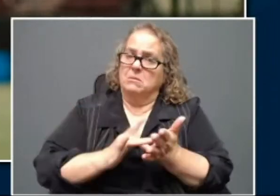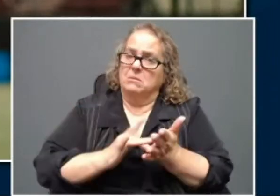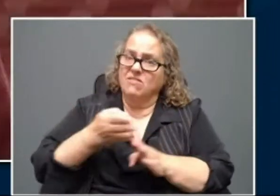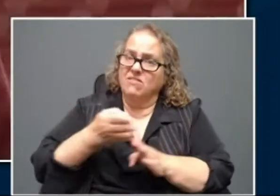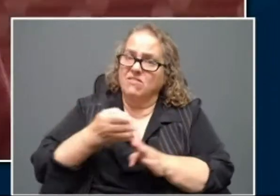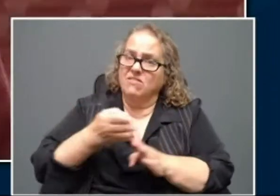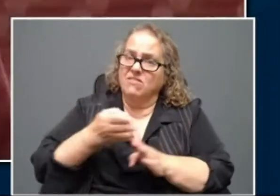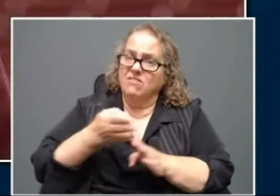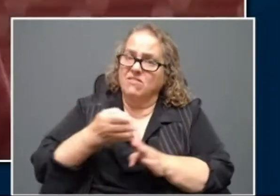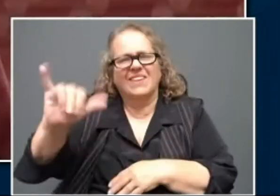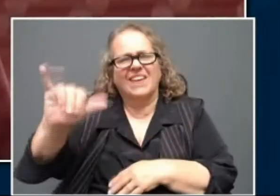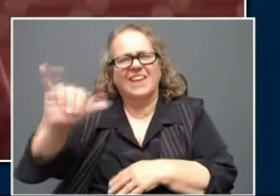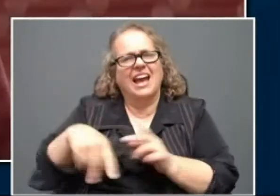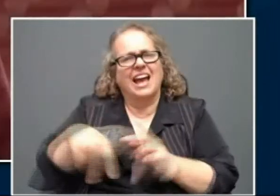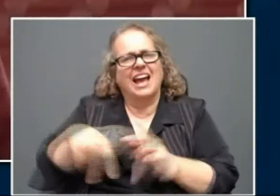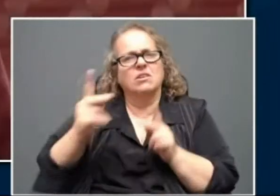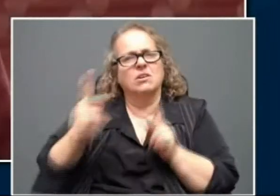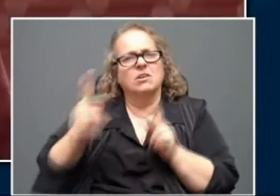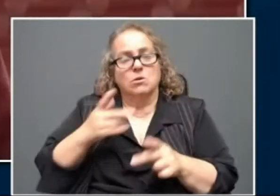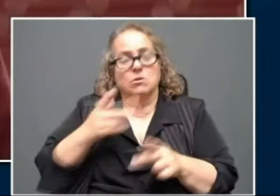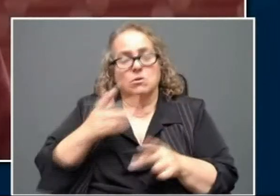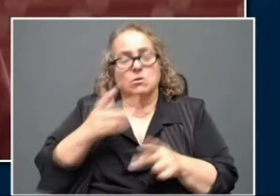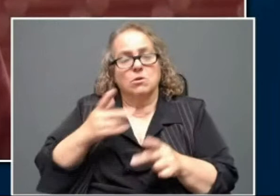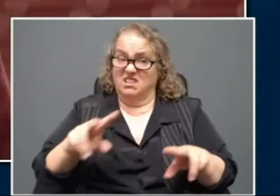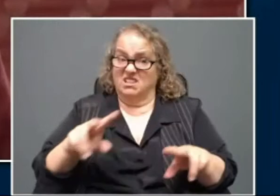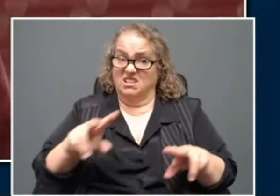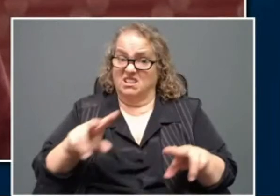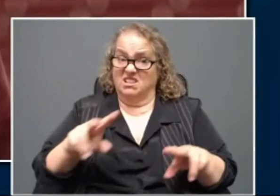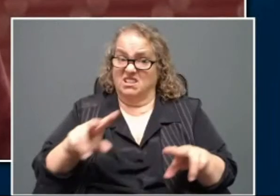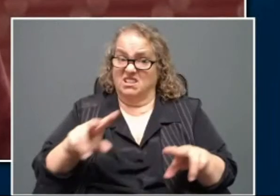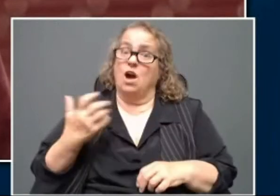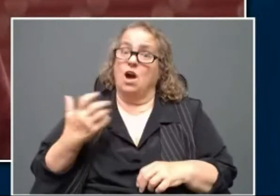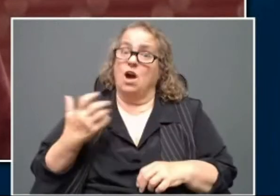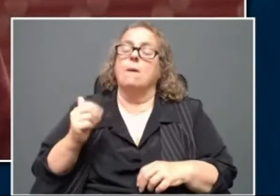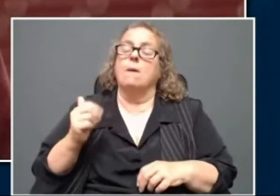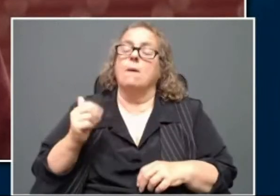people. Because selfishly, I want to be,